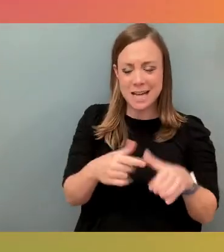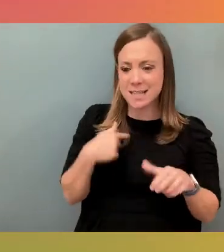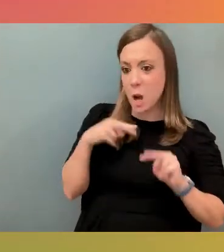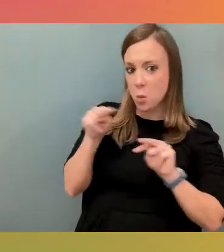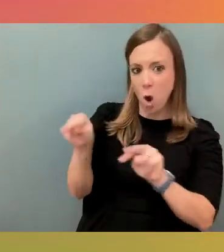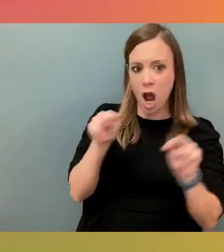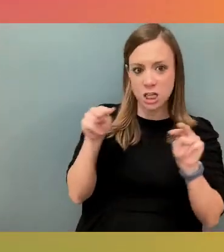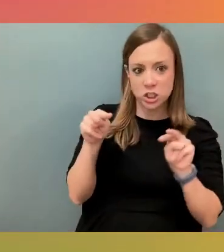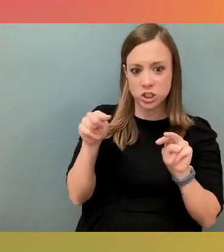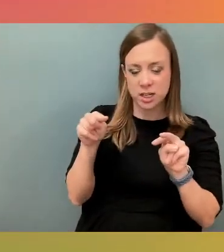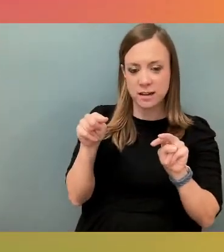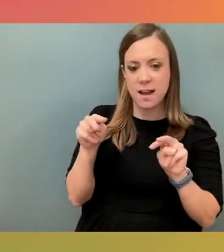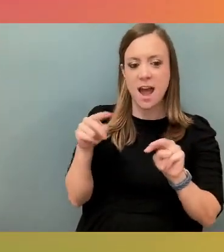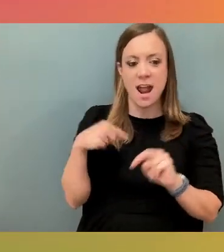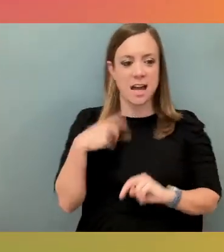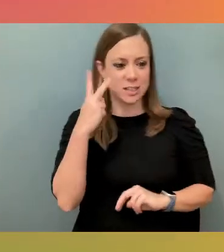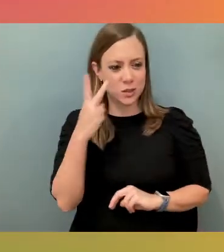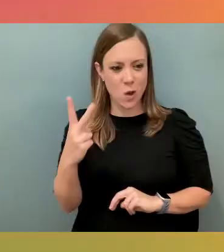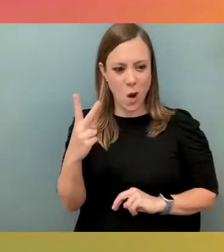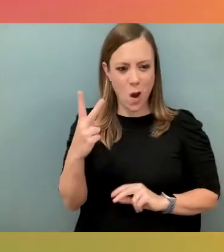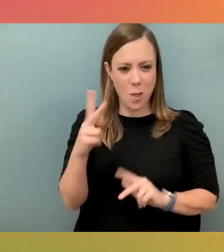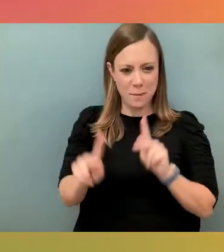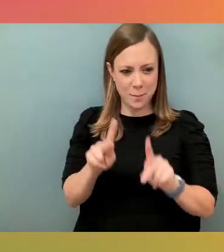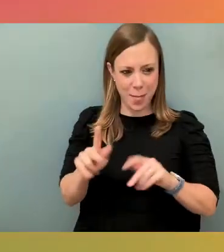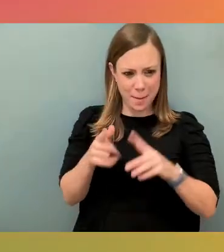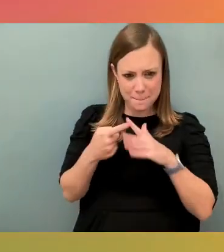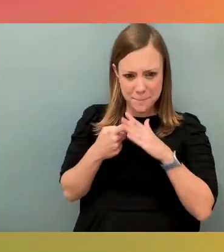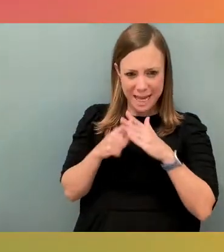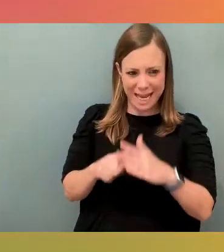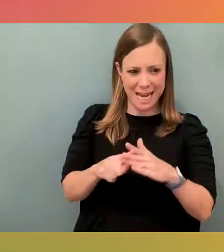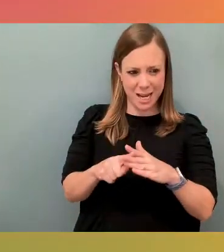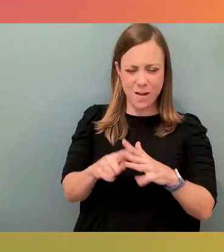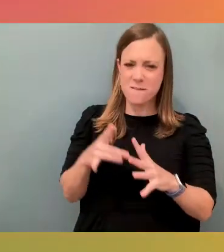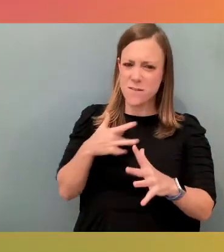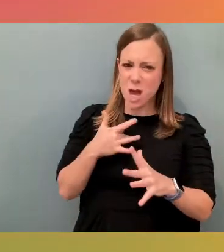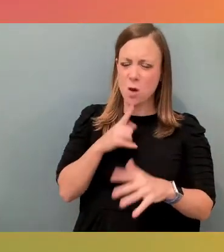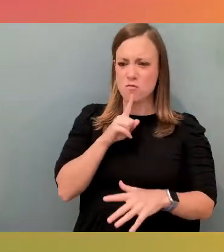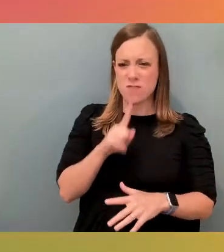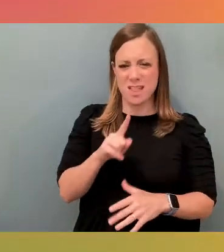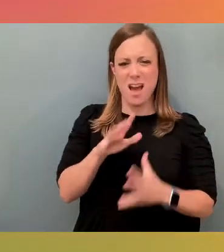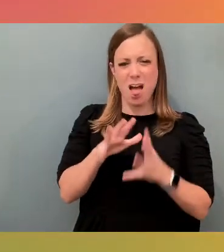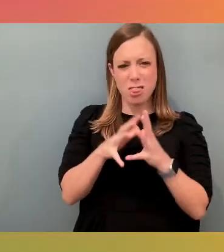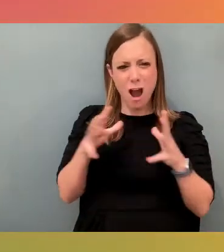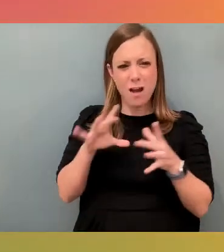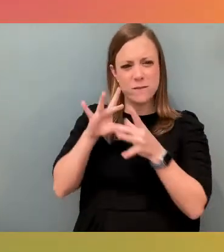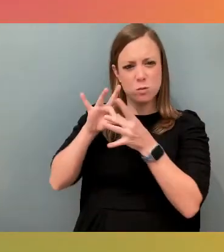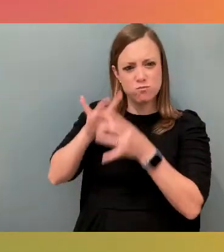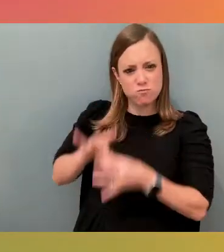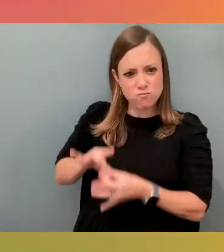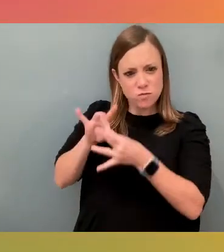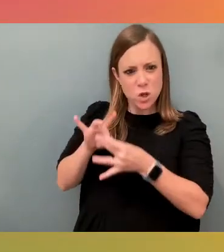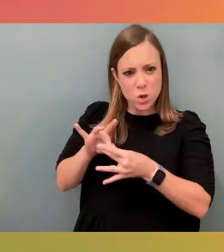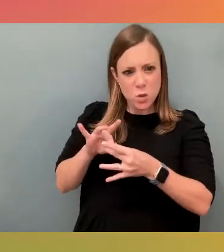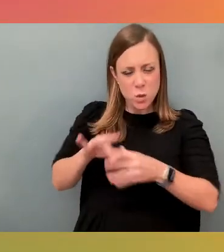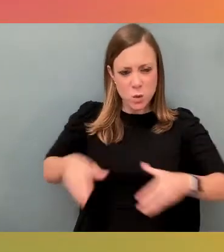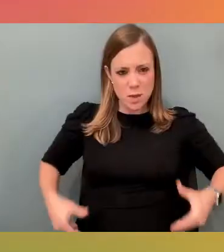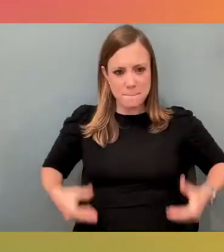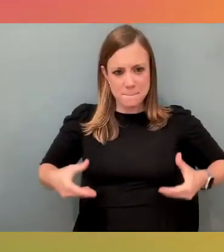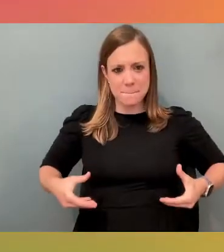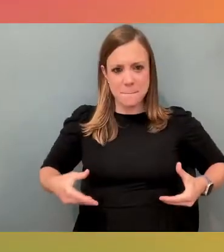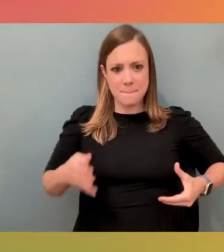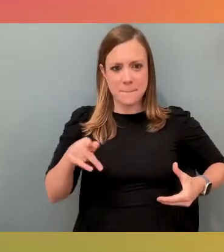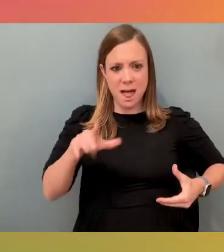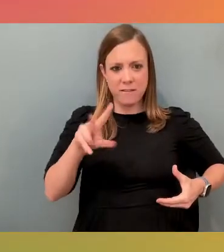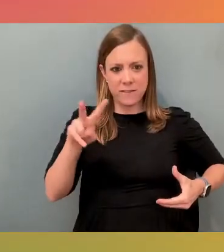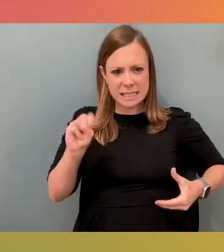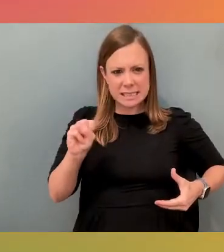that at the very beginning, there was a lot of sense of grounding through the pelvis and all of that. Yeah. Was that I'm sure it was an intention, but can you